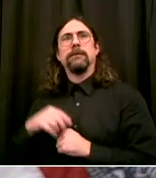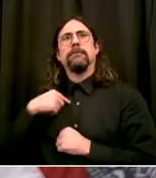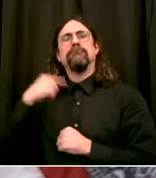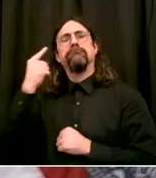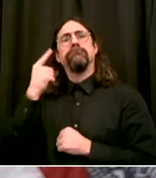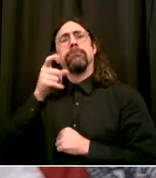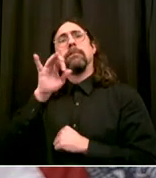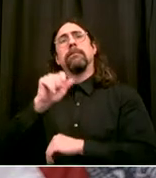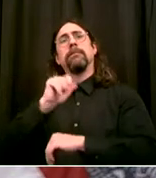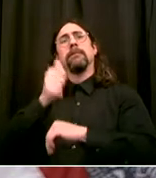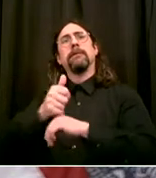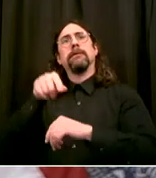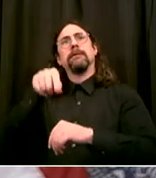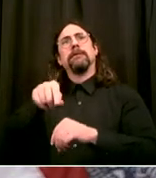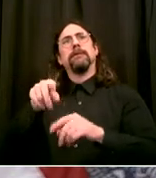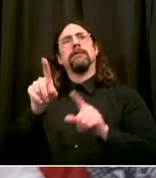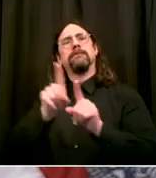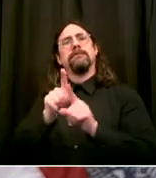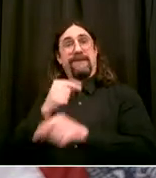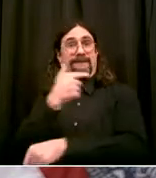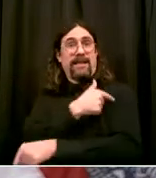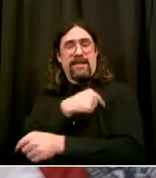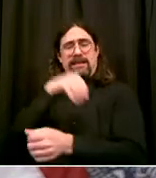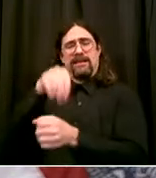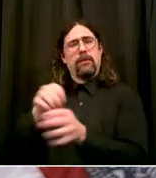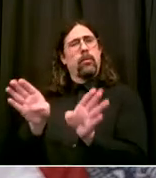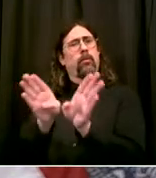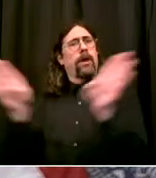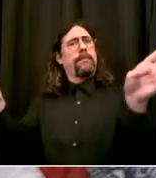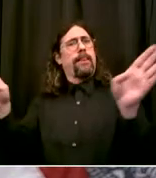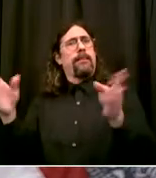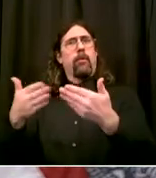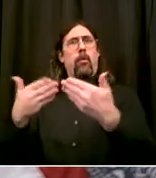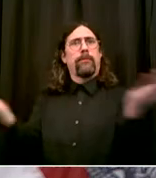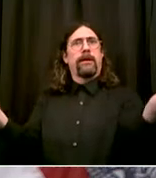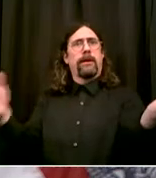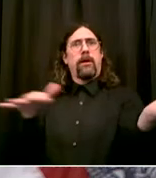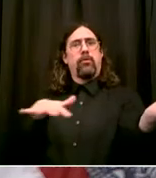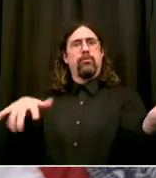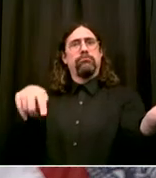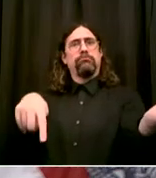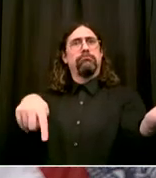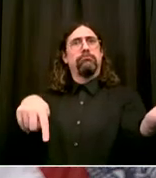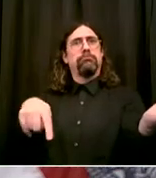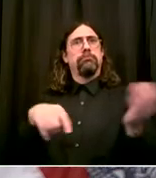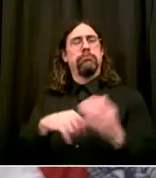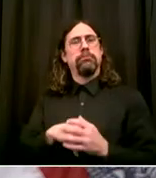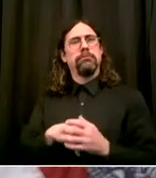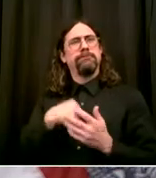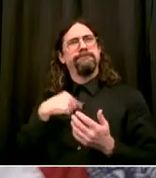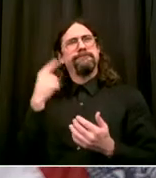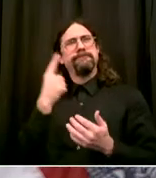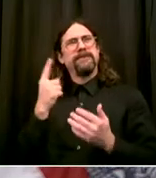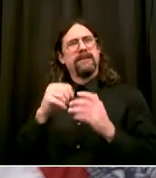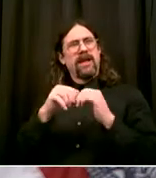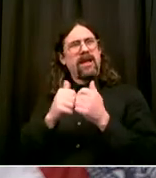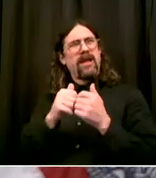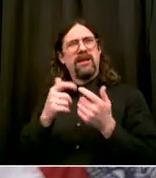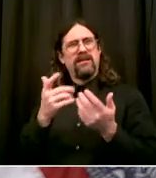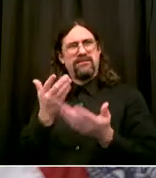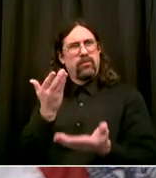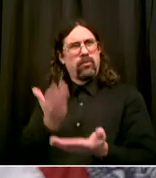who should be getting it right now? It's a good question, Steve. And look, I want to start, and I'll pass to Dr. Choksi, by saying